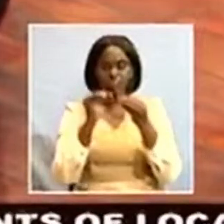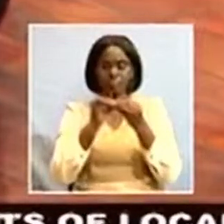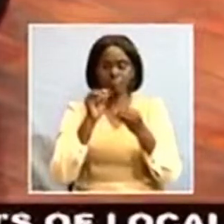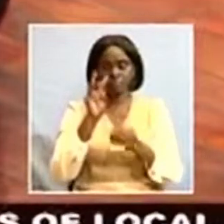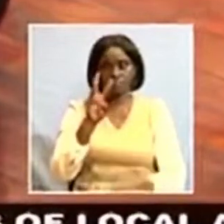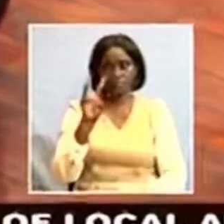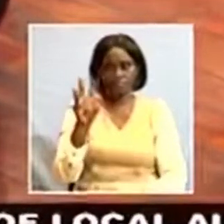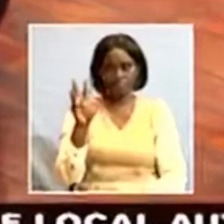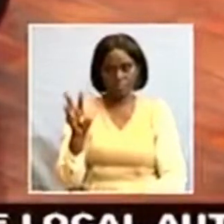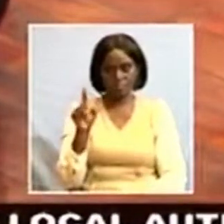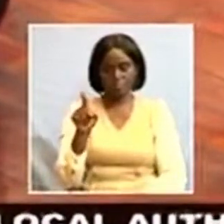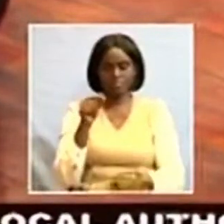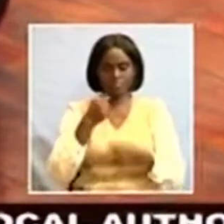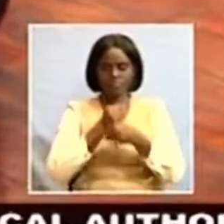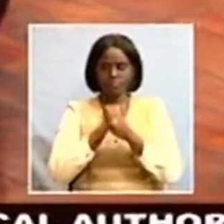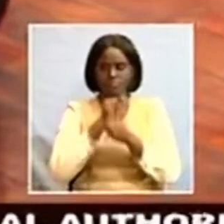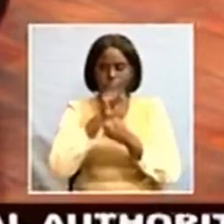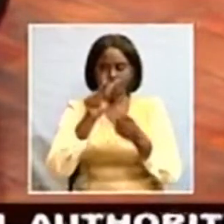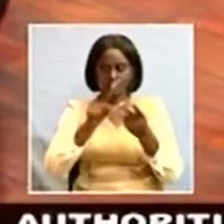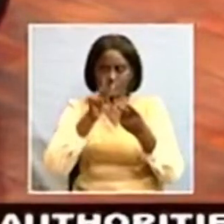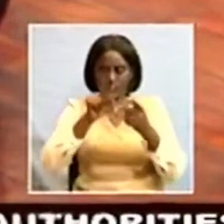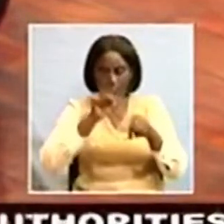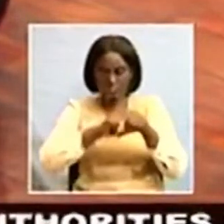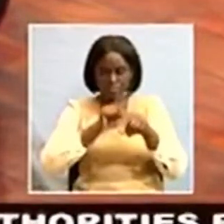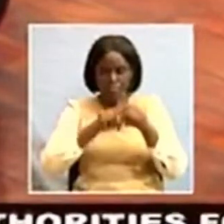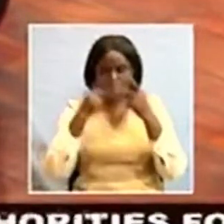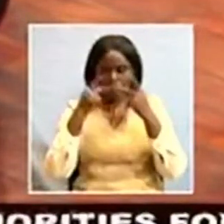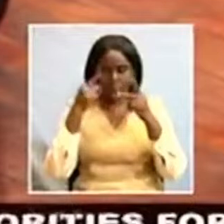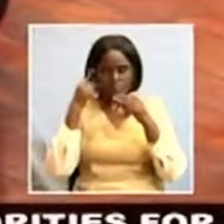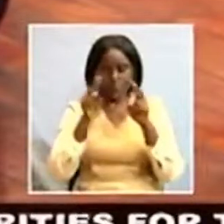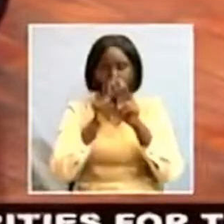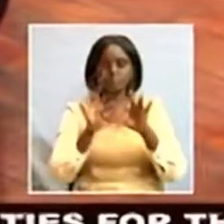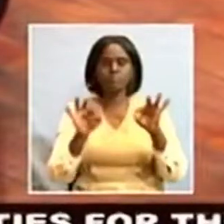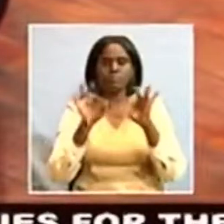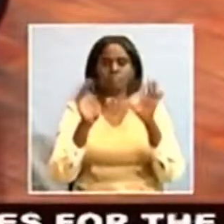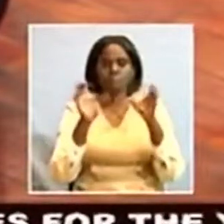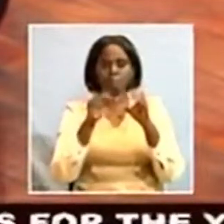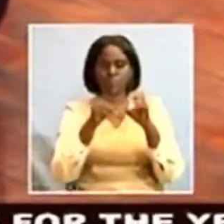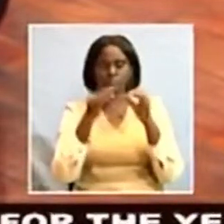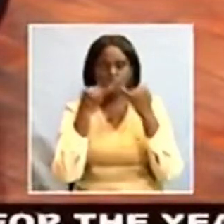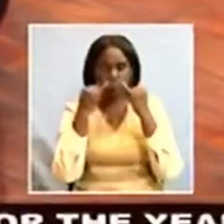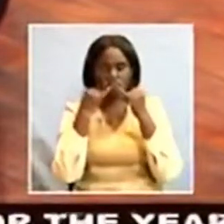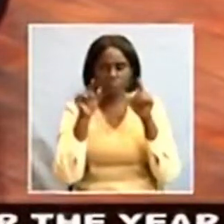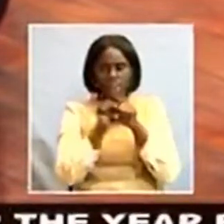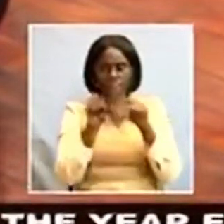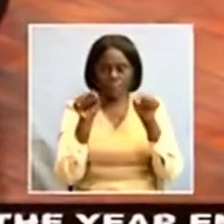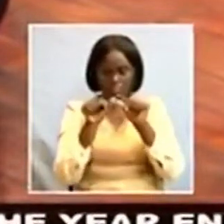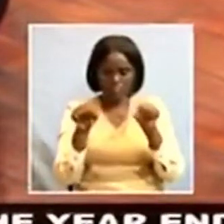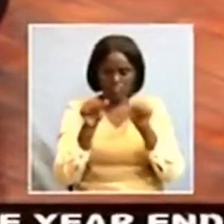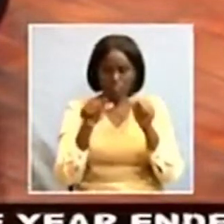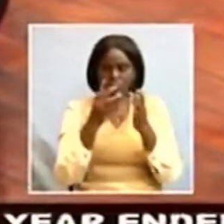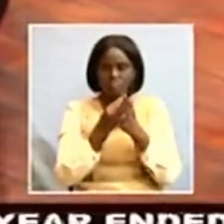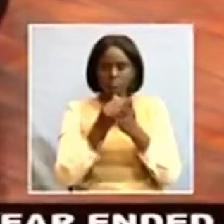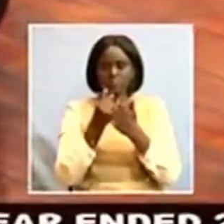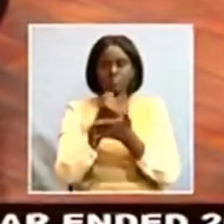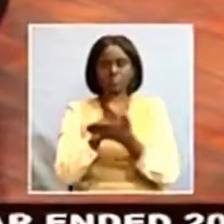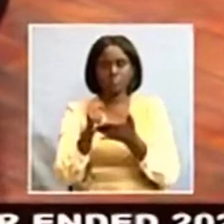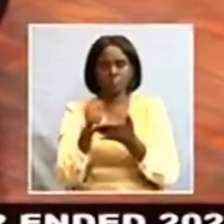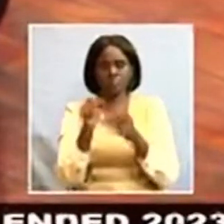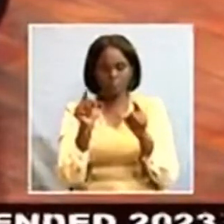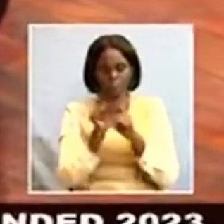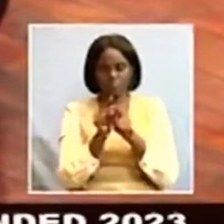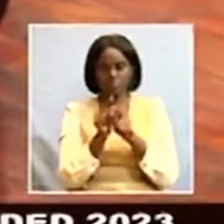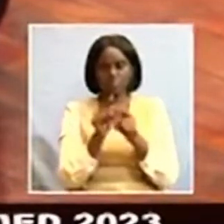website by ensuring timely publication of important council information like audit, financial statements,